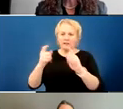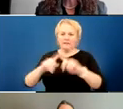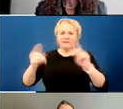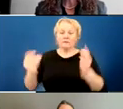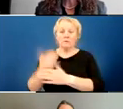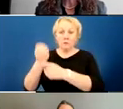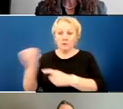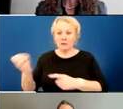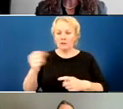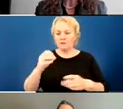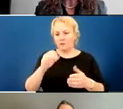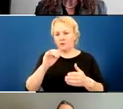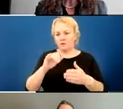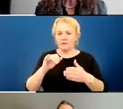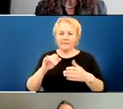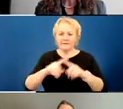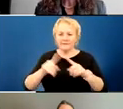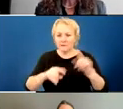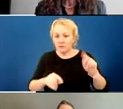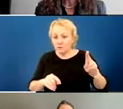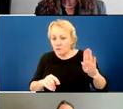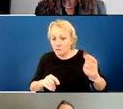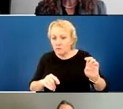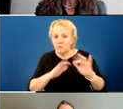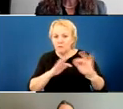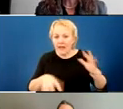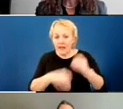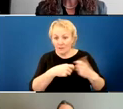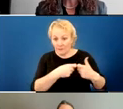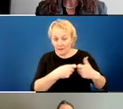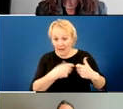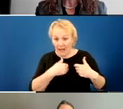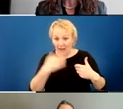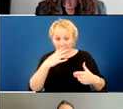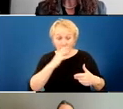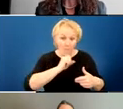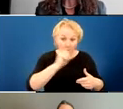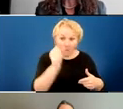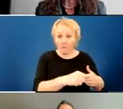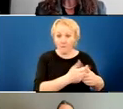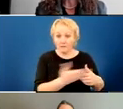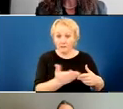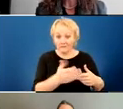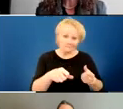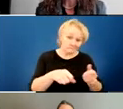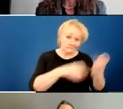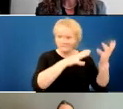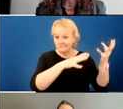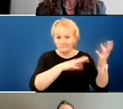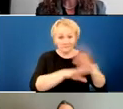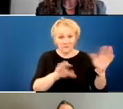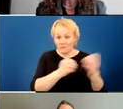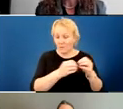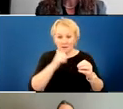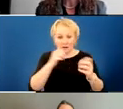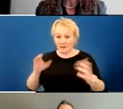the tubing and extra battery that we had for his old equipment doesn't match his